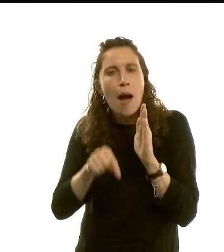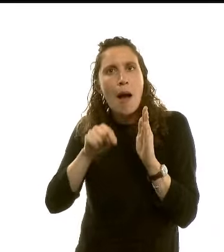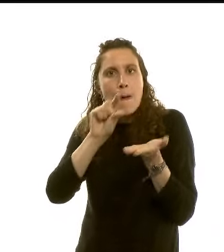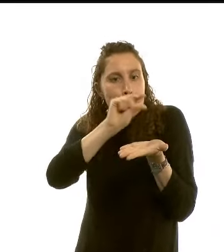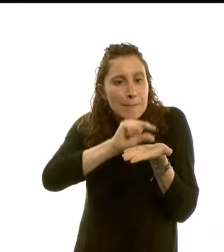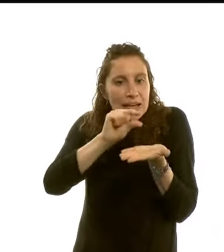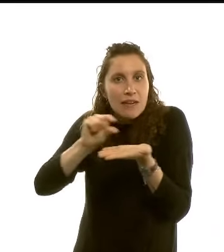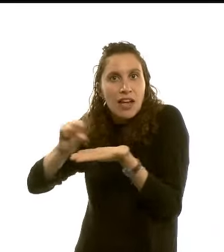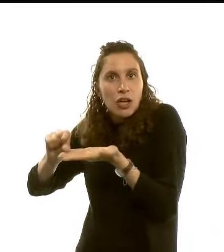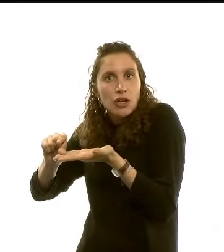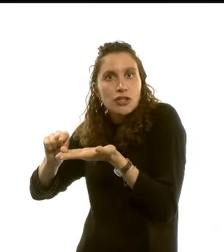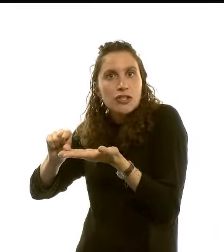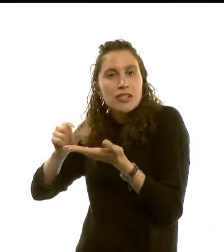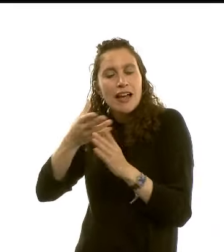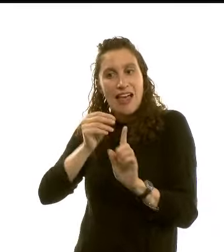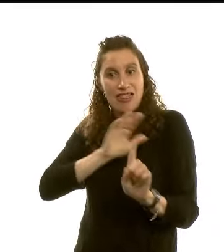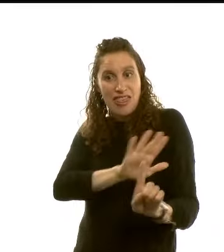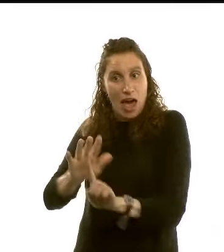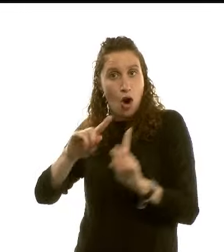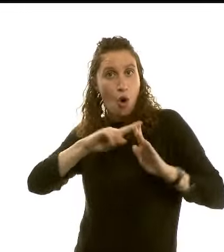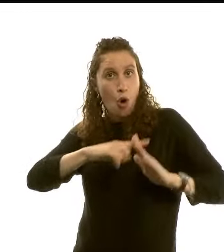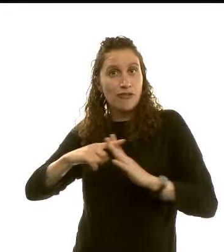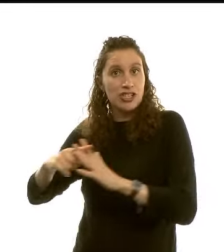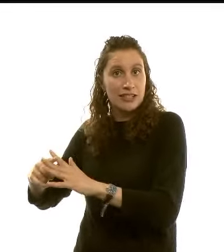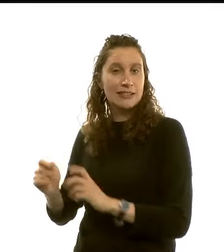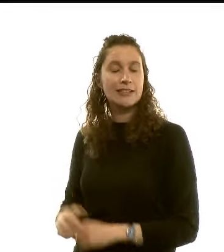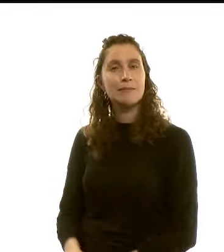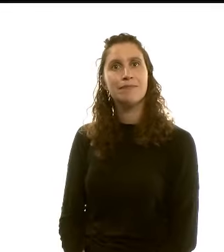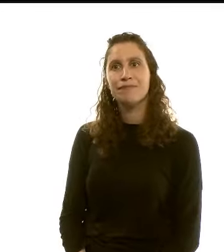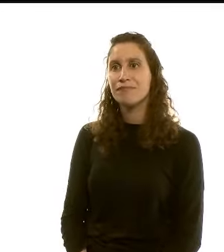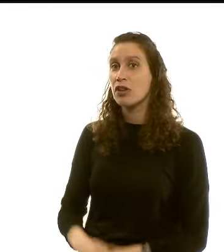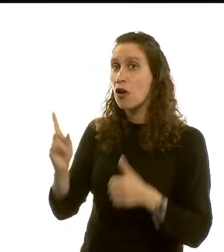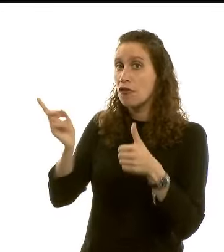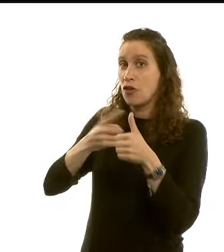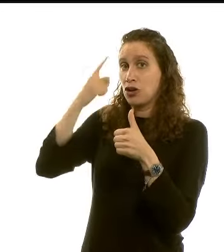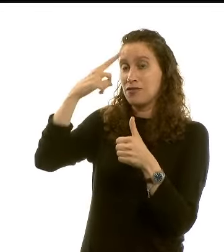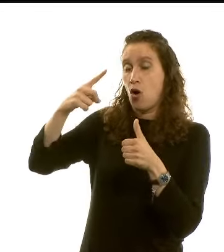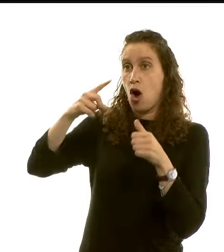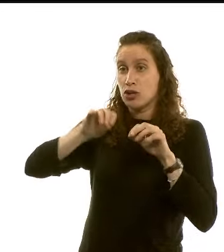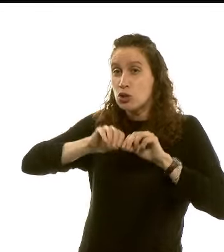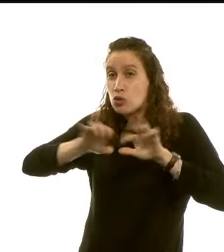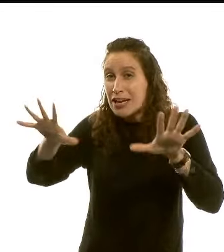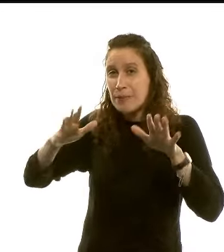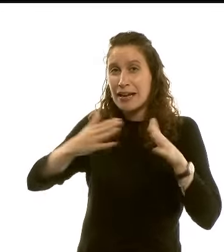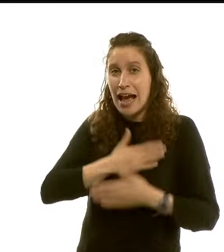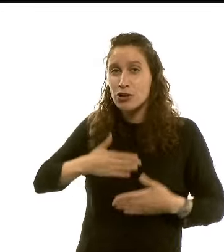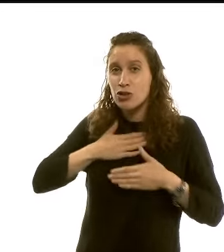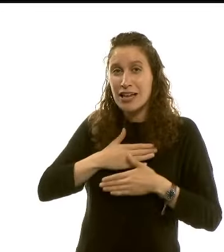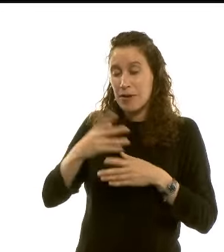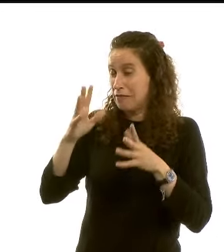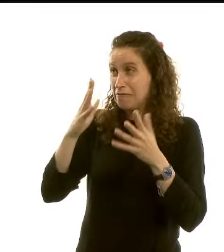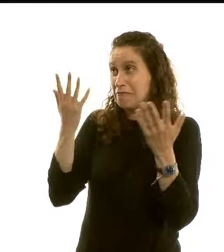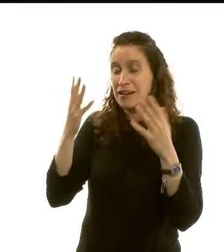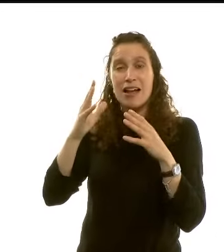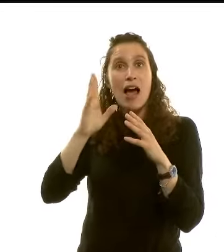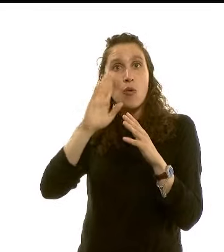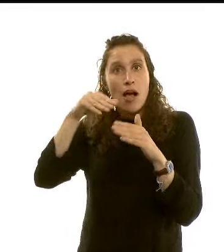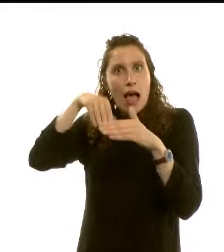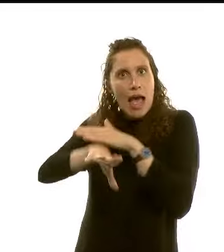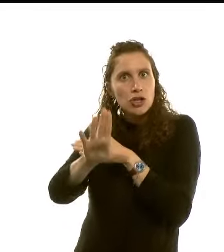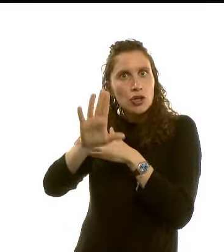minifigures and their mysterious origins. That's right. Incredibly, in a first for streaming entertainment anywhere, I will enter a specially